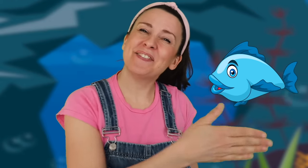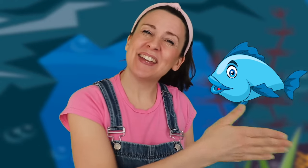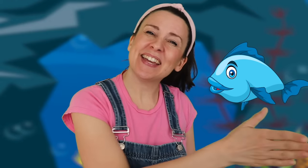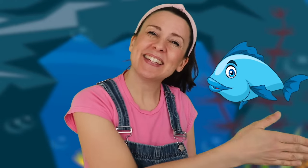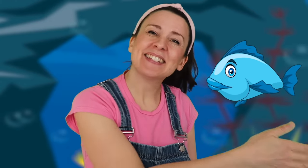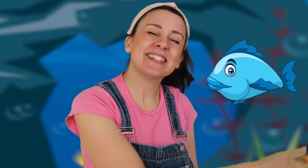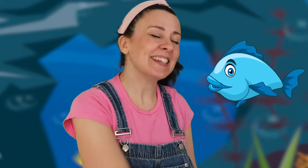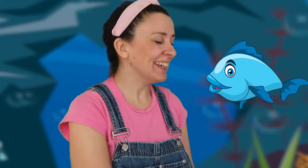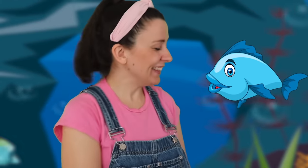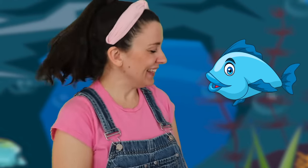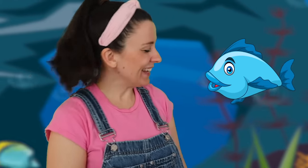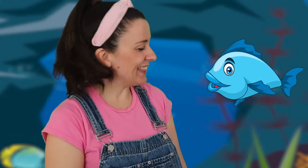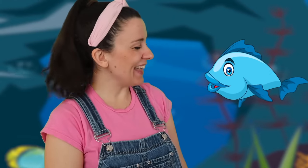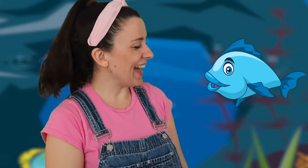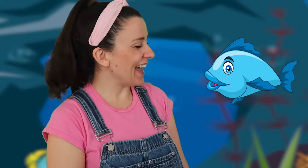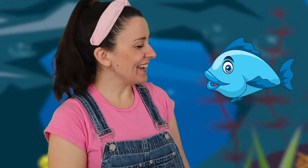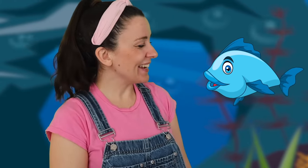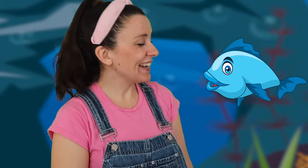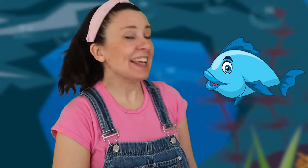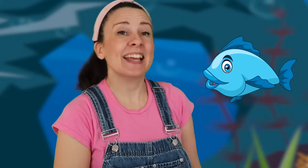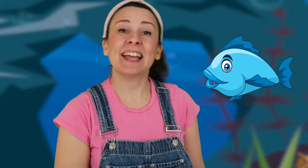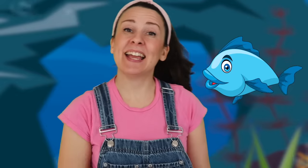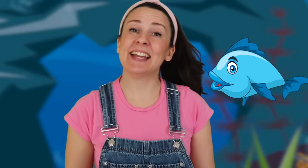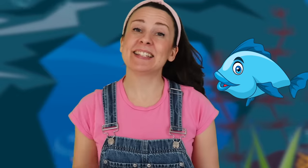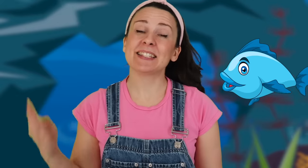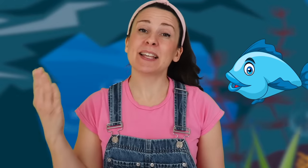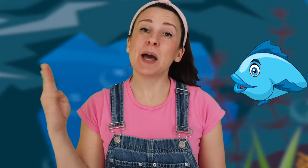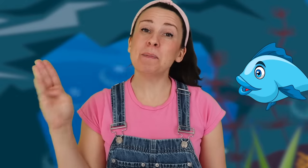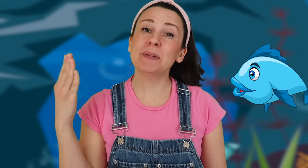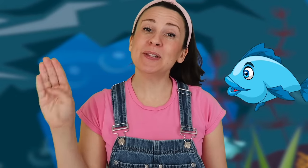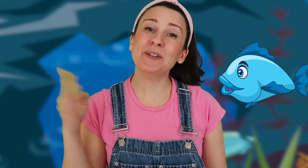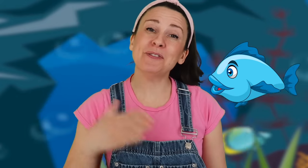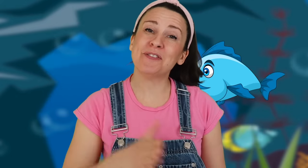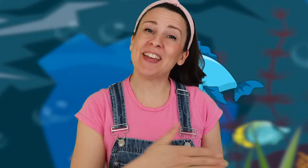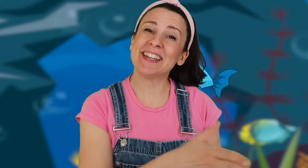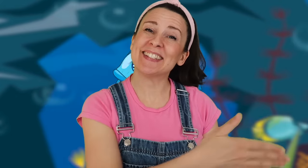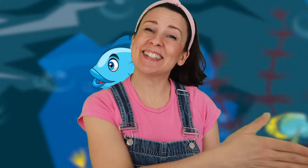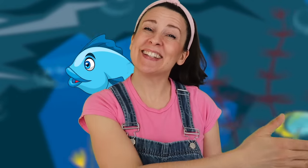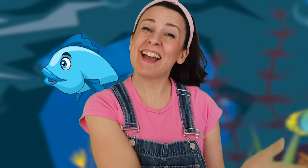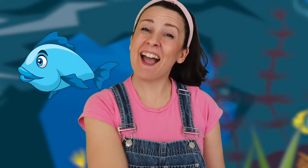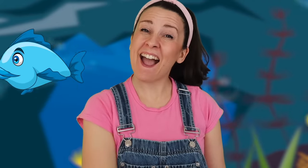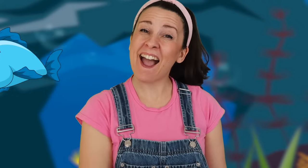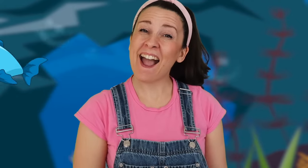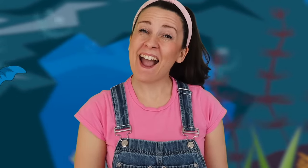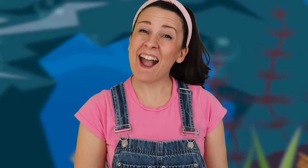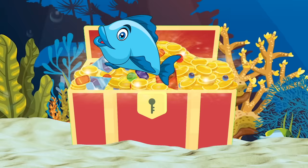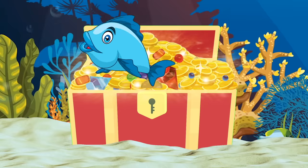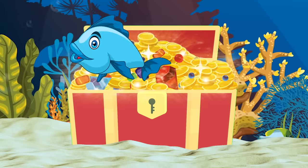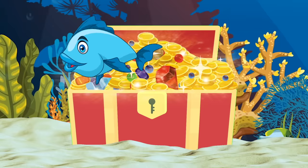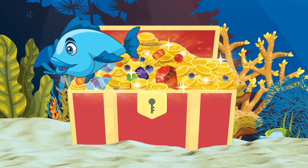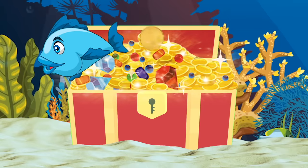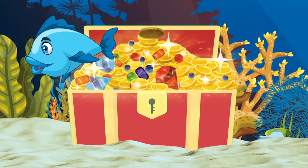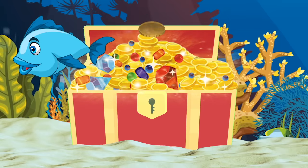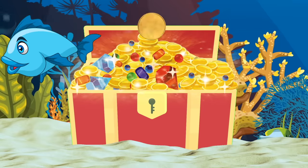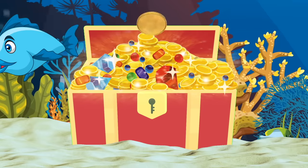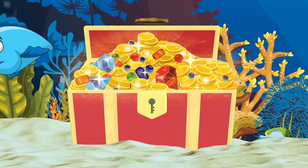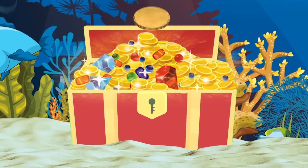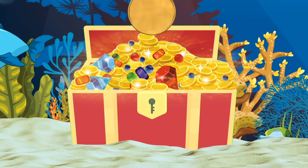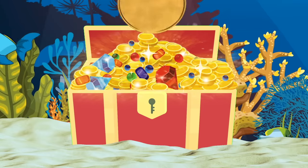a fish. Look at that. It's a blue fish.